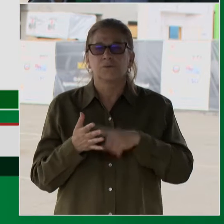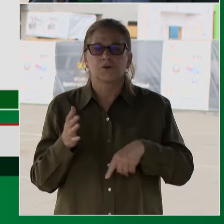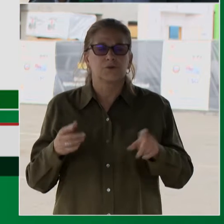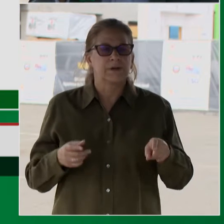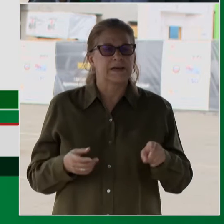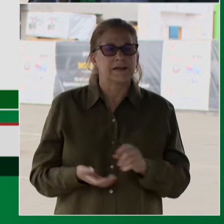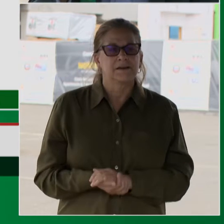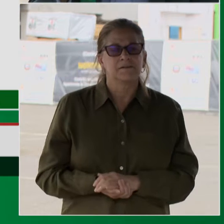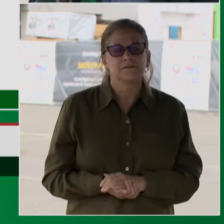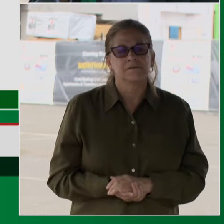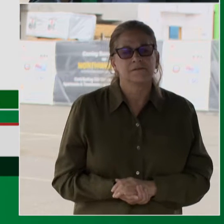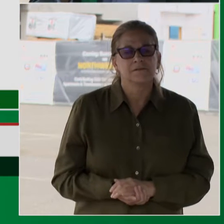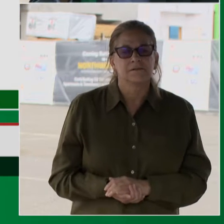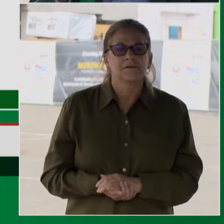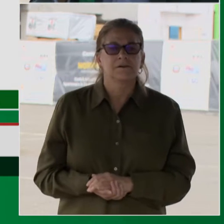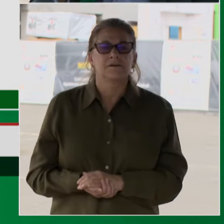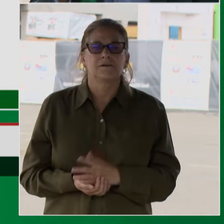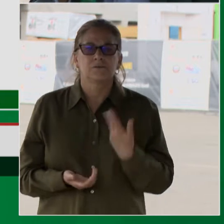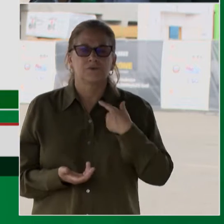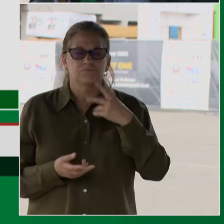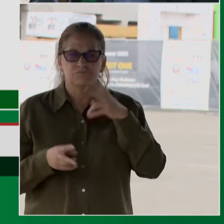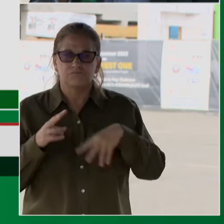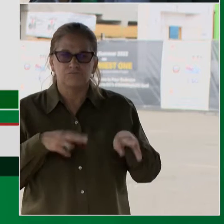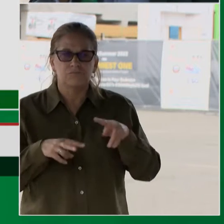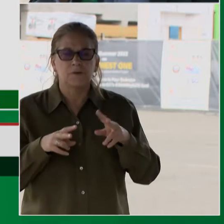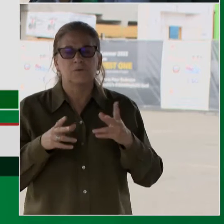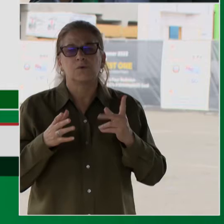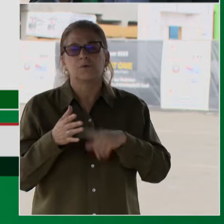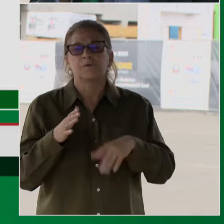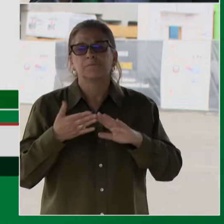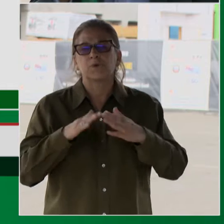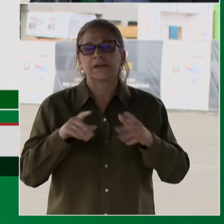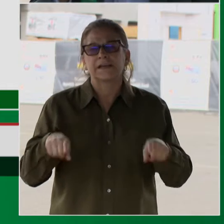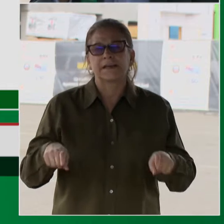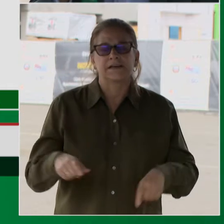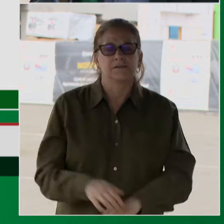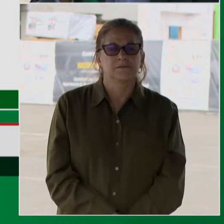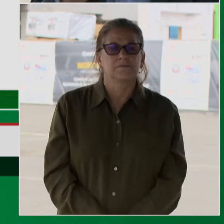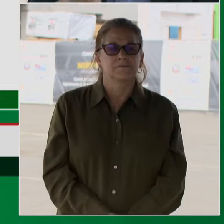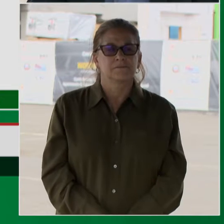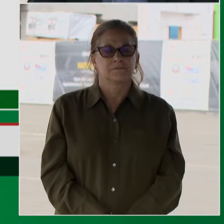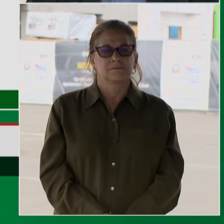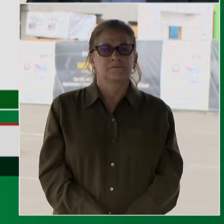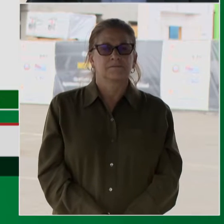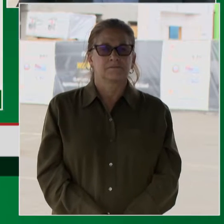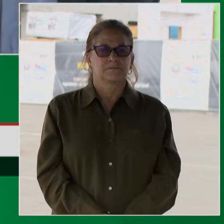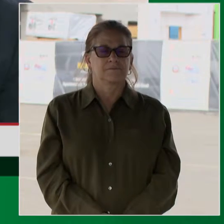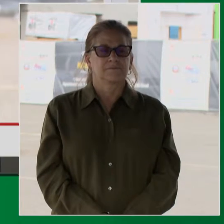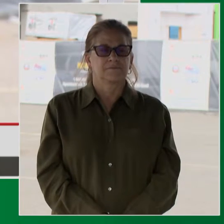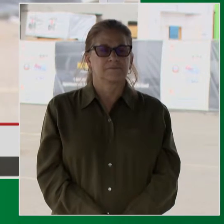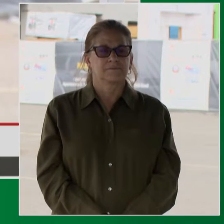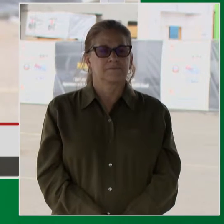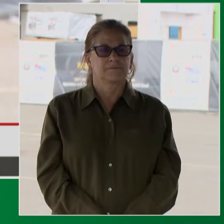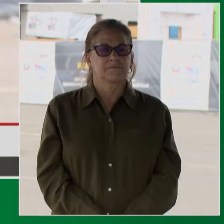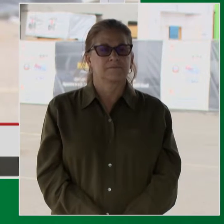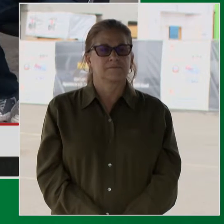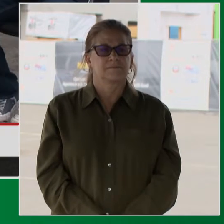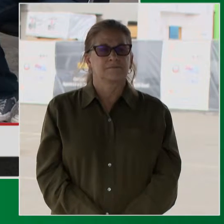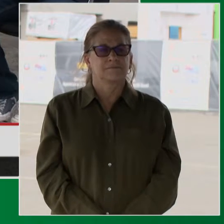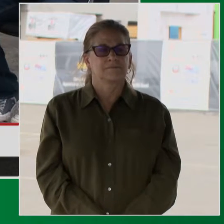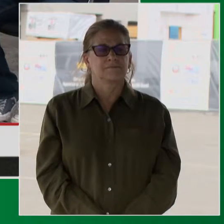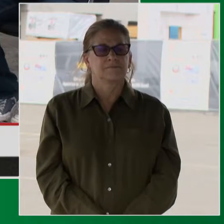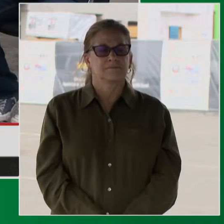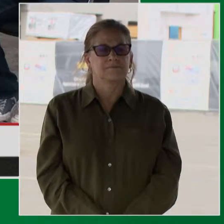analyses. So that's what we're excited to do in these particular areas. And so nothing changes right away because of